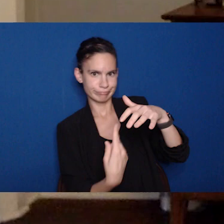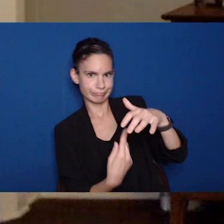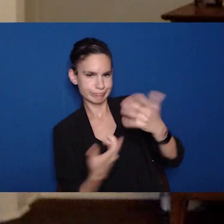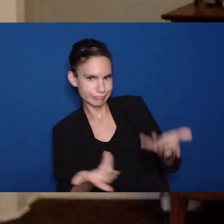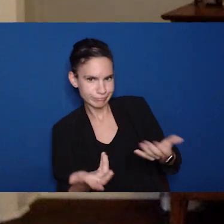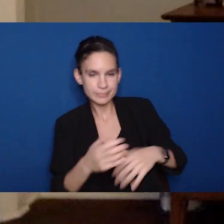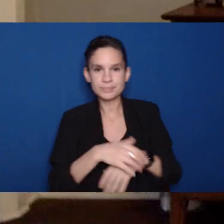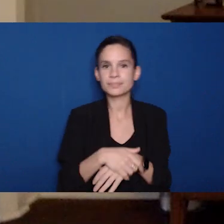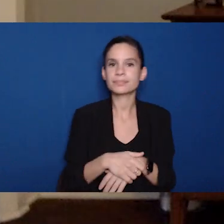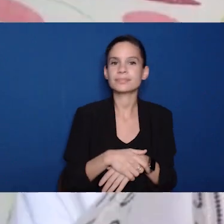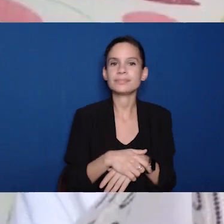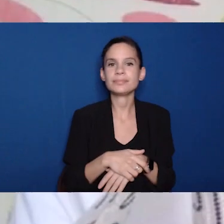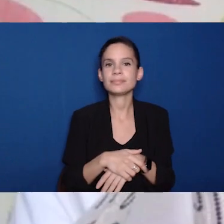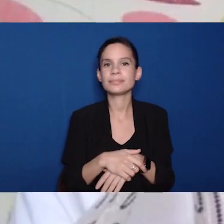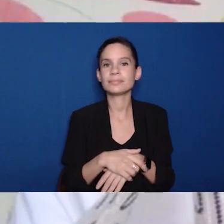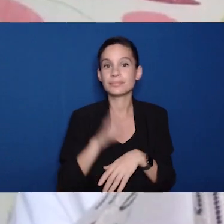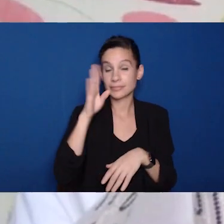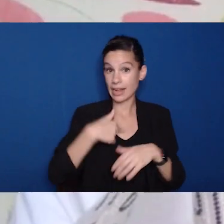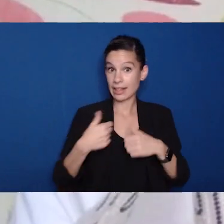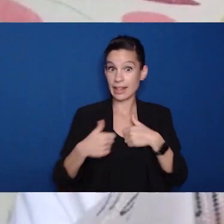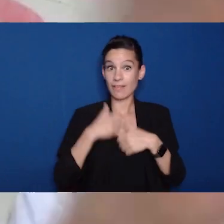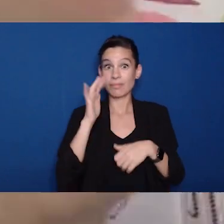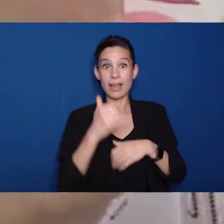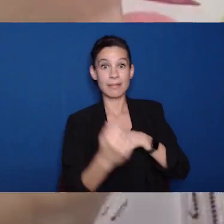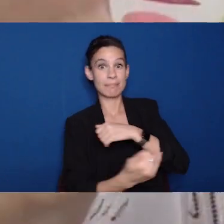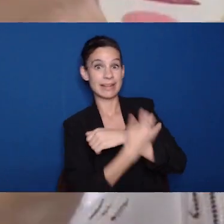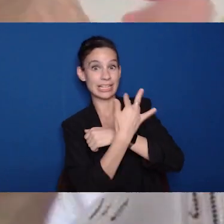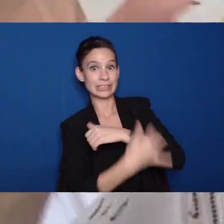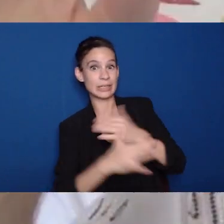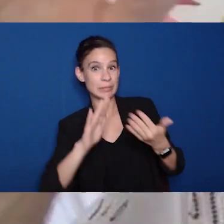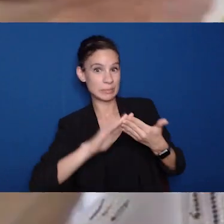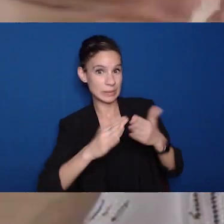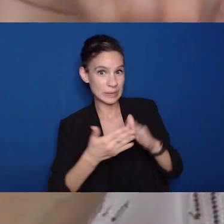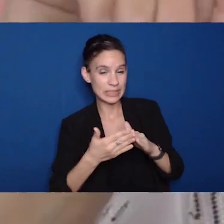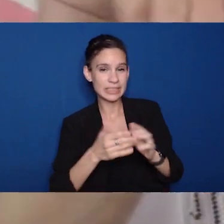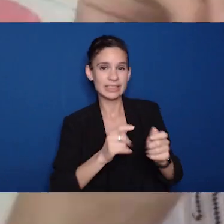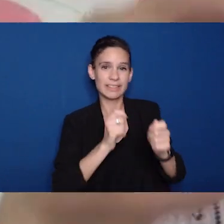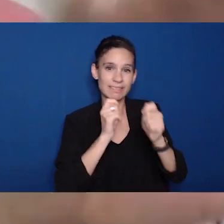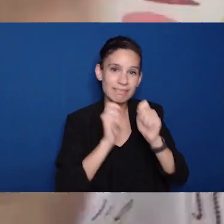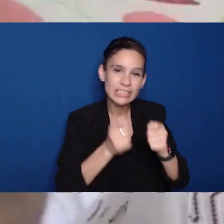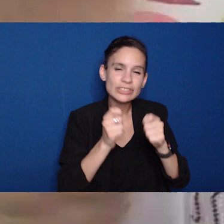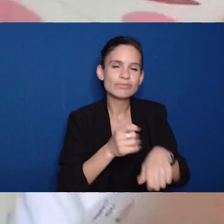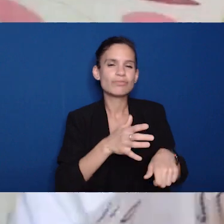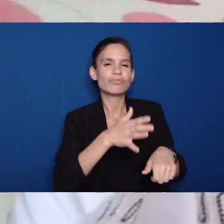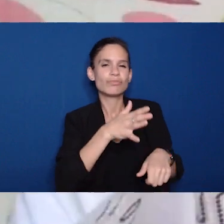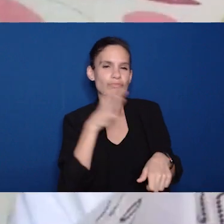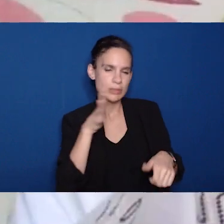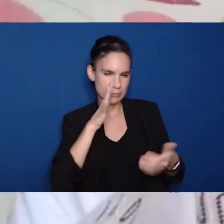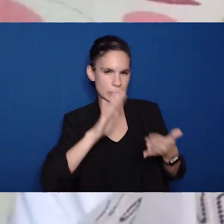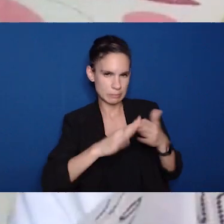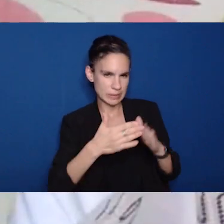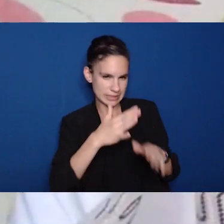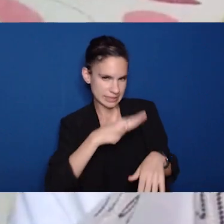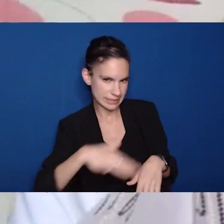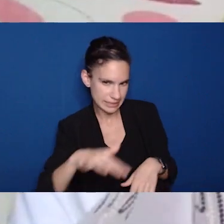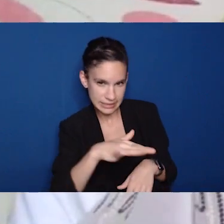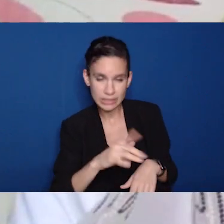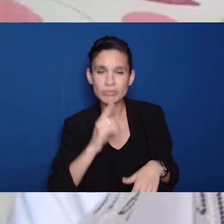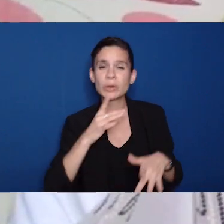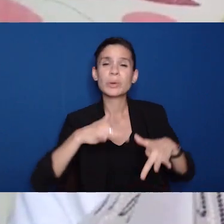through this sheltering in place? We're in a remote beach community that is a fishing and farming community. And